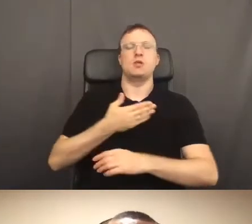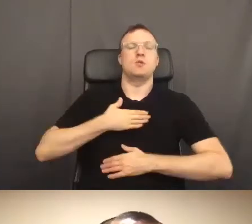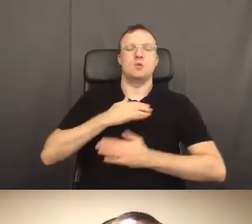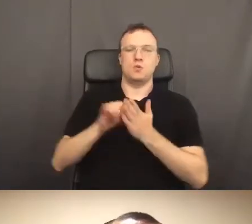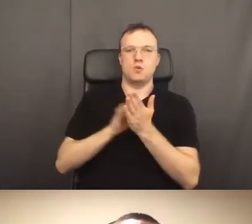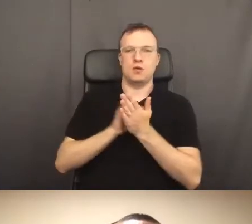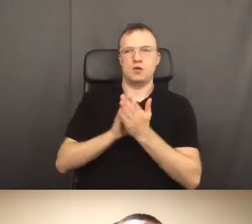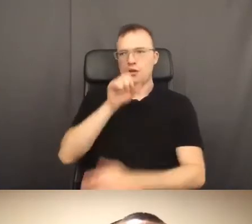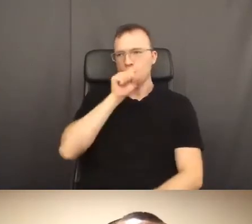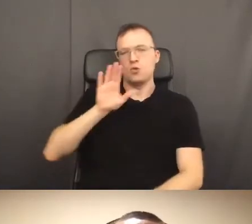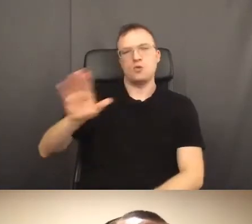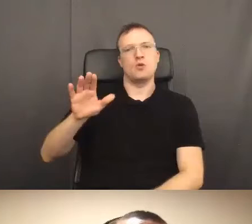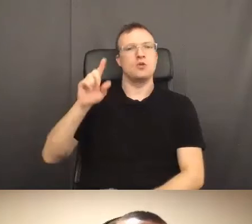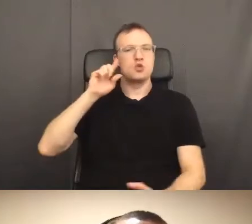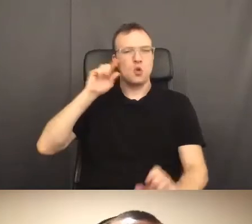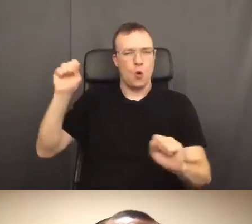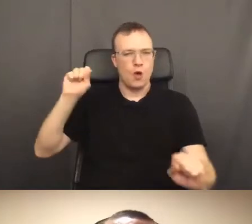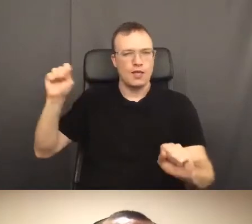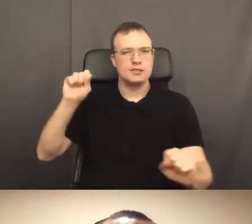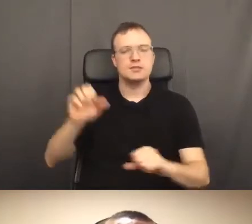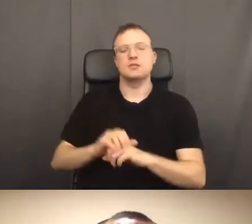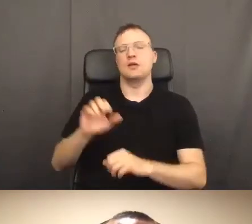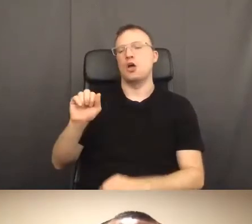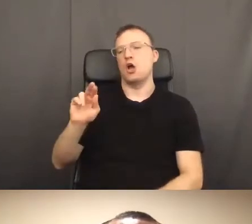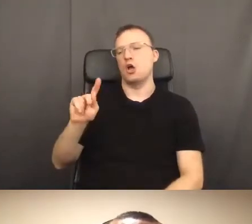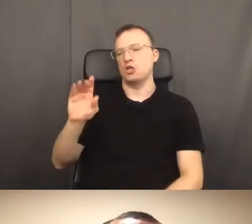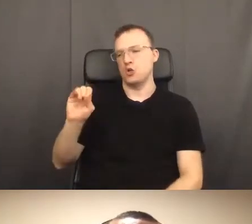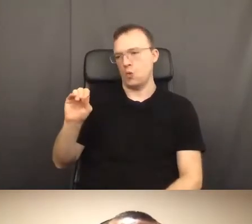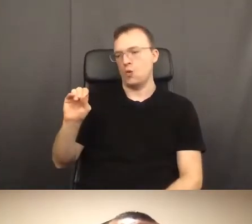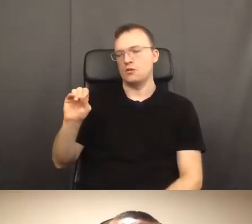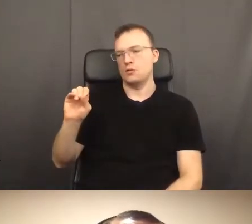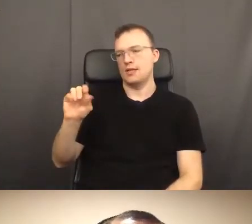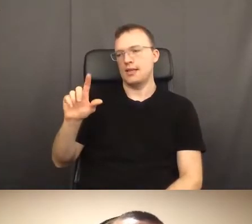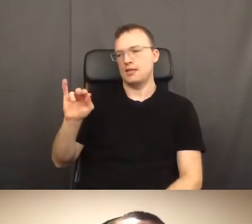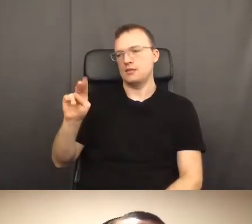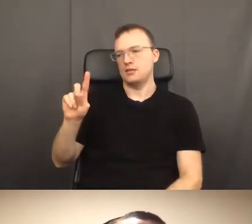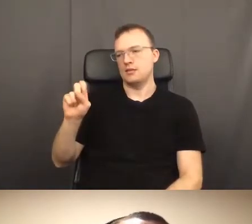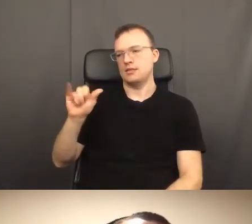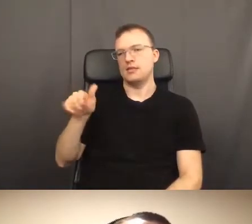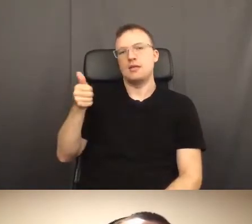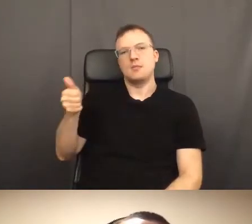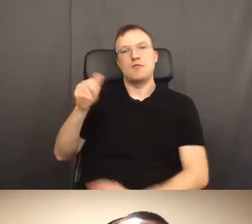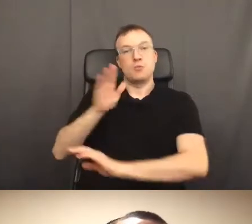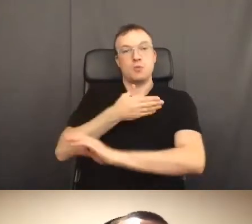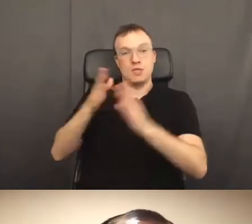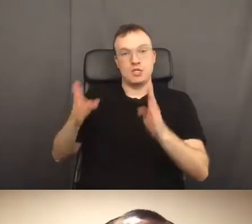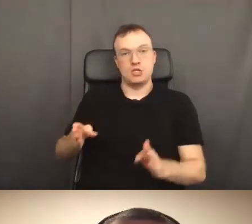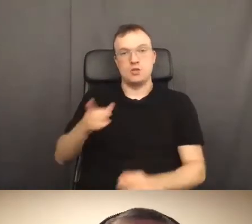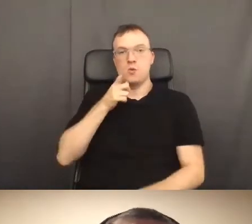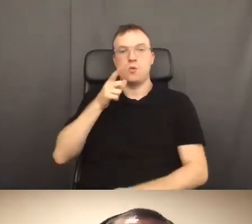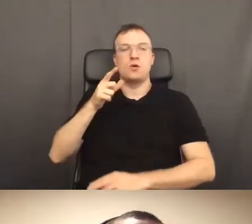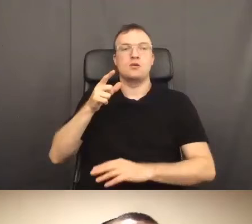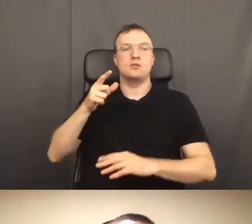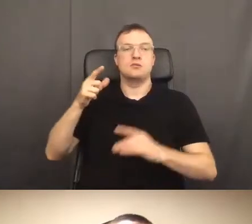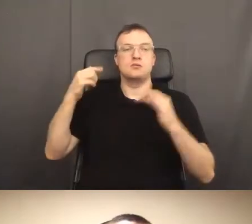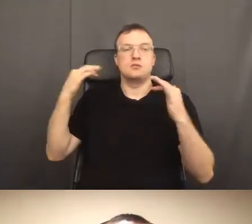Arto's noise. And Arto Lindsay is a musician who plays noise.